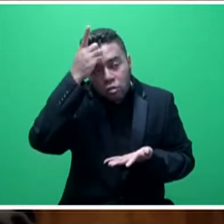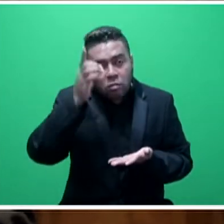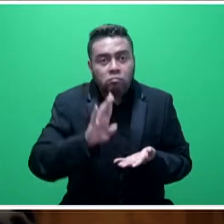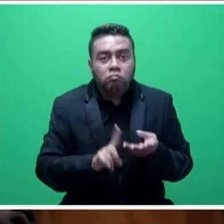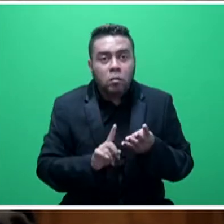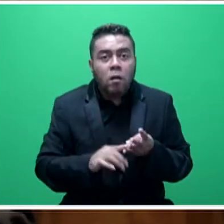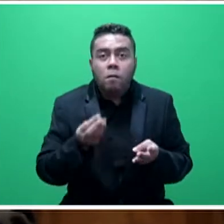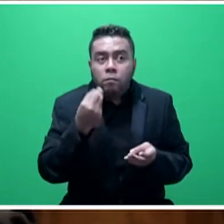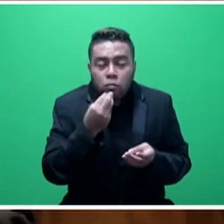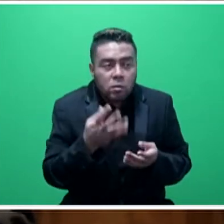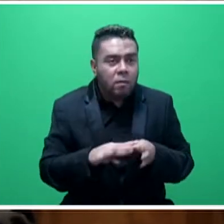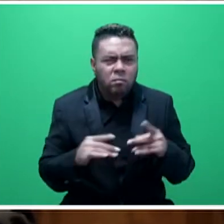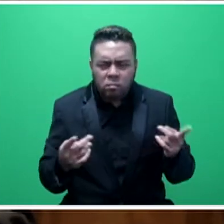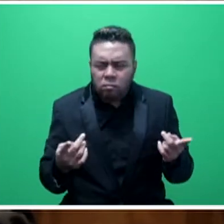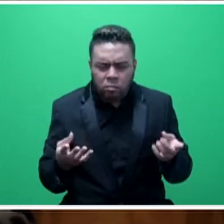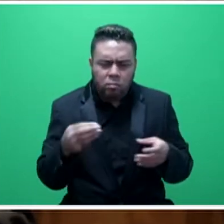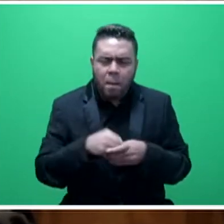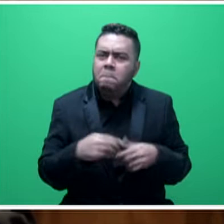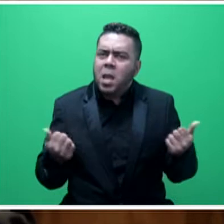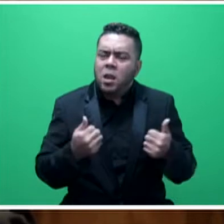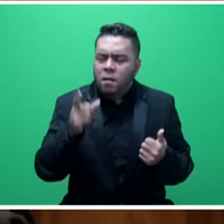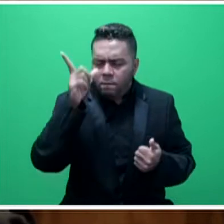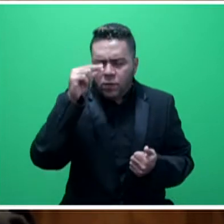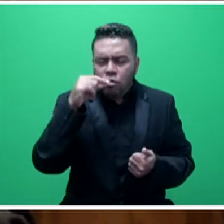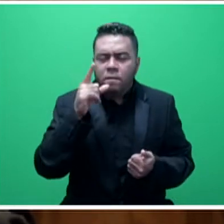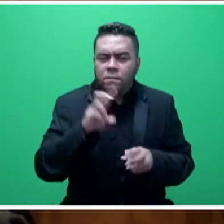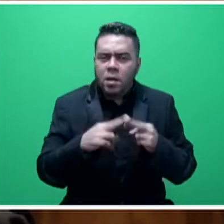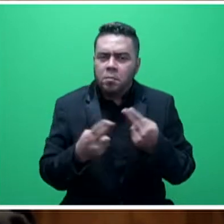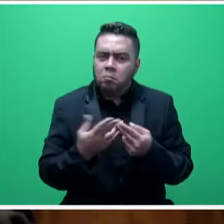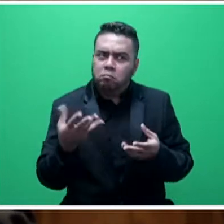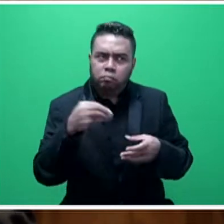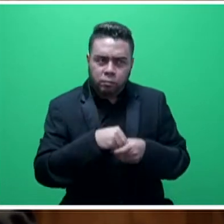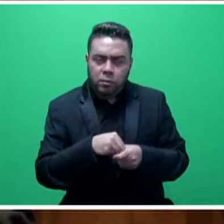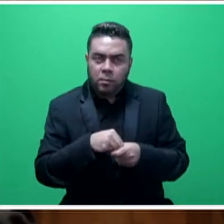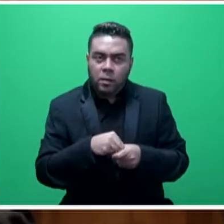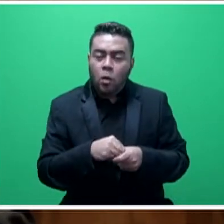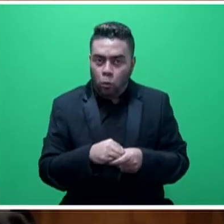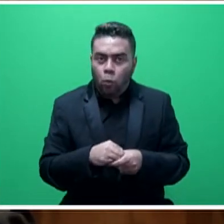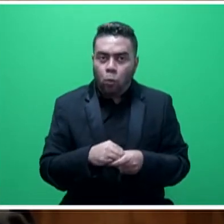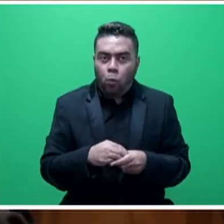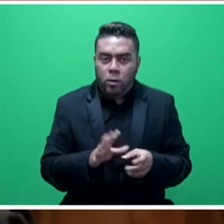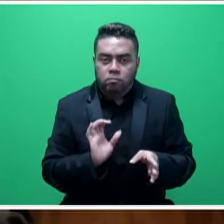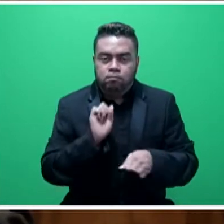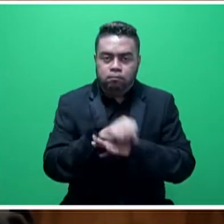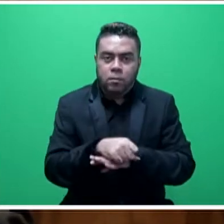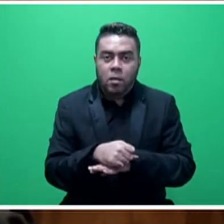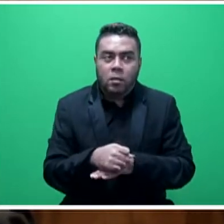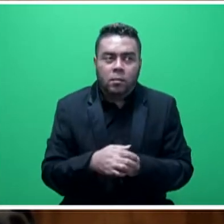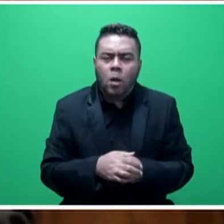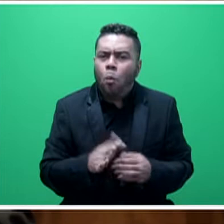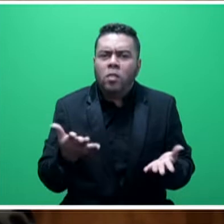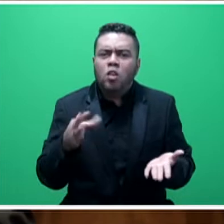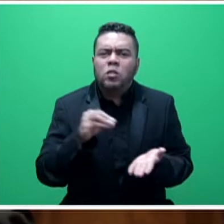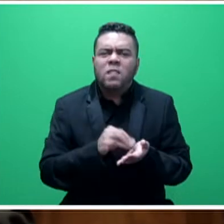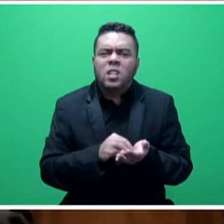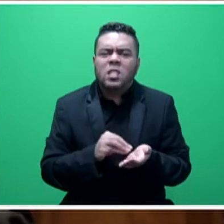to stay afloat, and many Fijian companies will weather the COVID-19 storm because of this. Mr. Speaker, say whether you are a civil servant